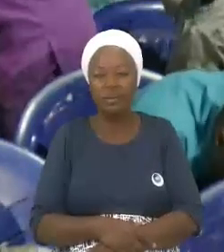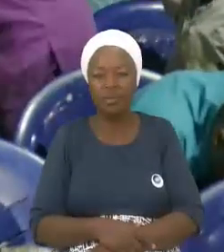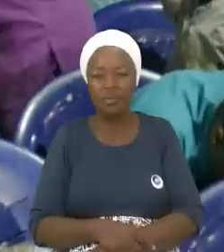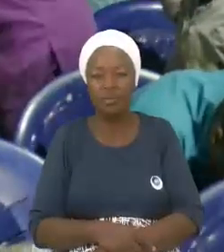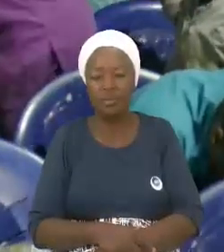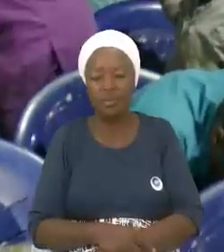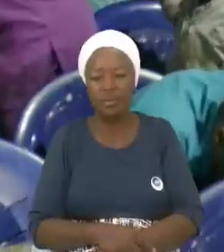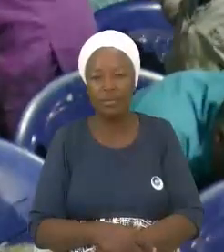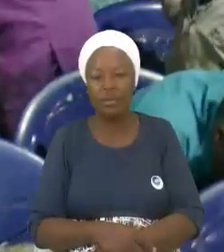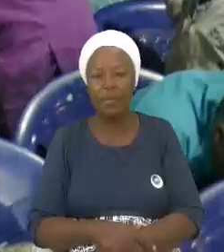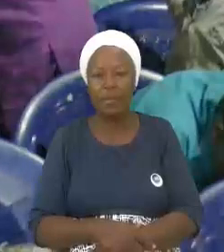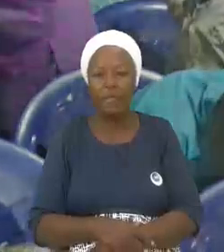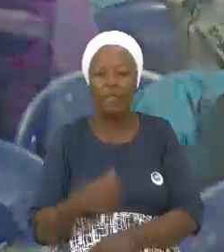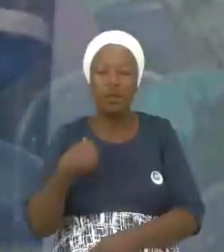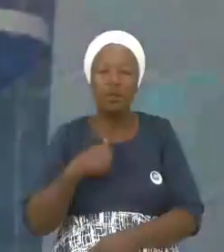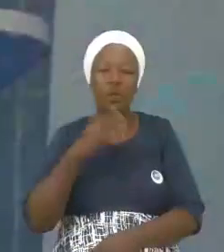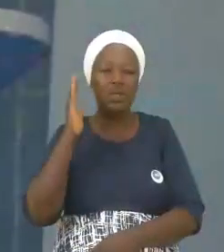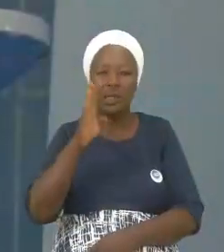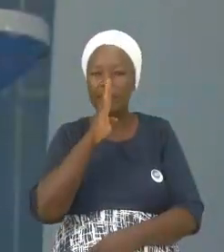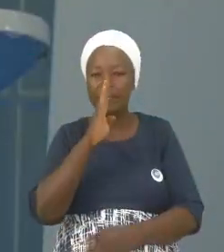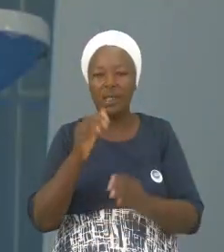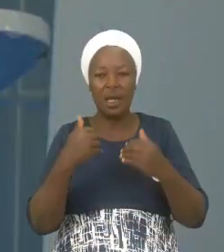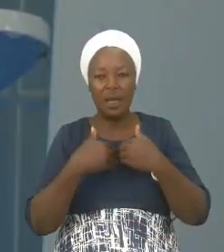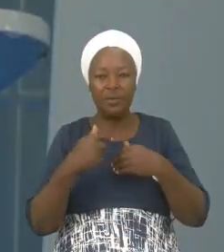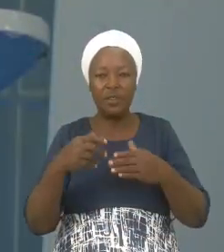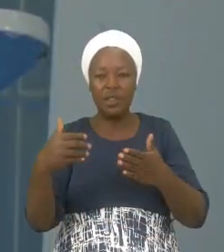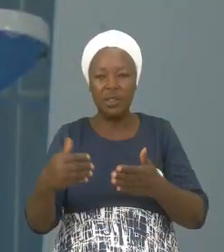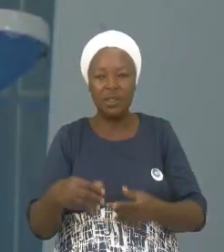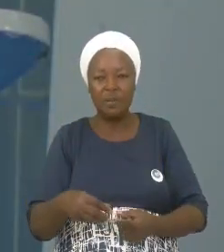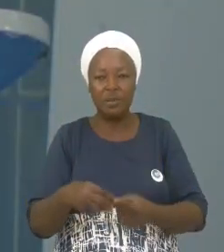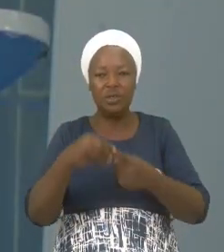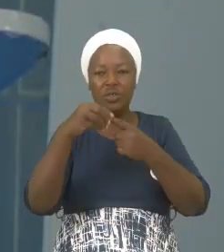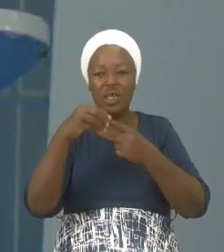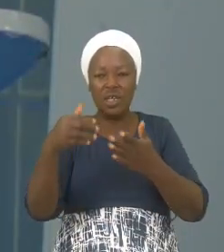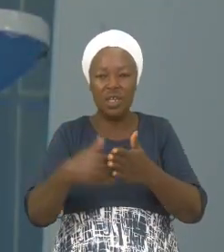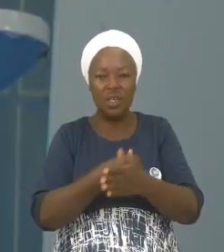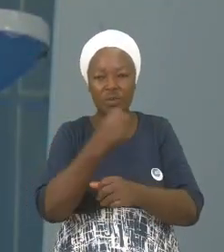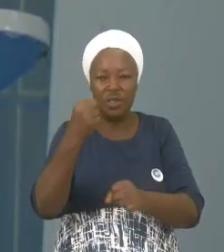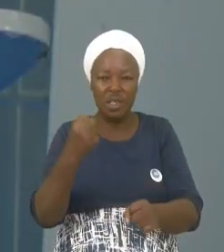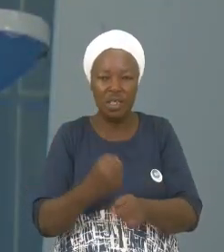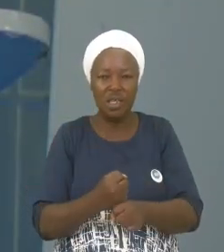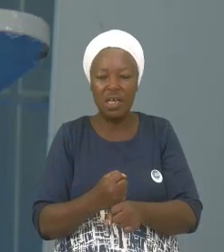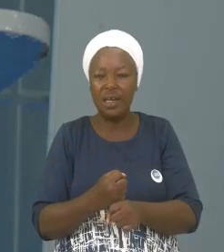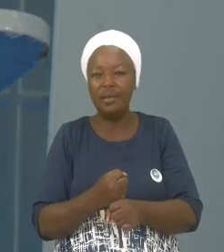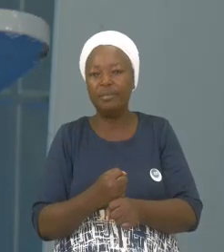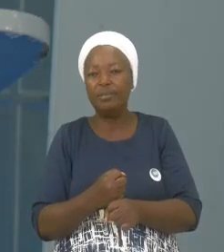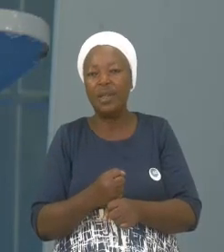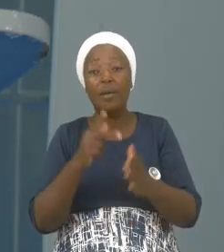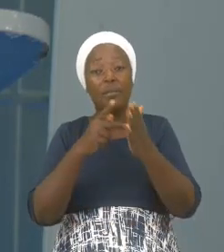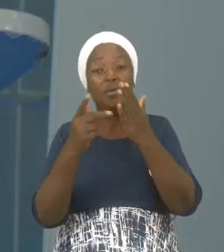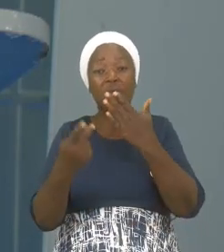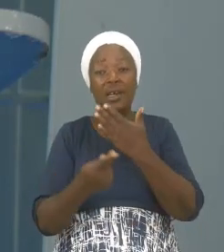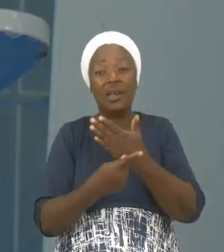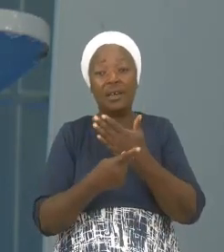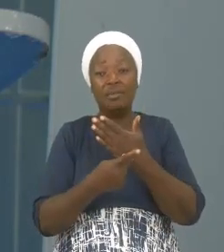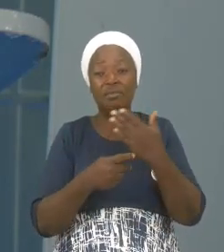We'll be having special New Year rally. Everybody, you clap for all our converts from